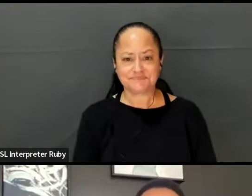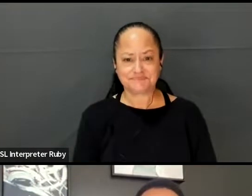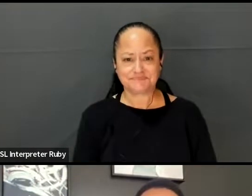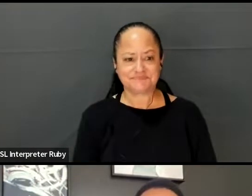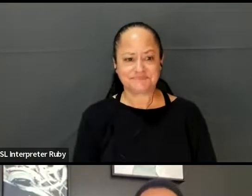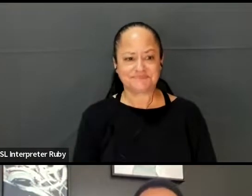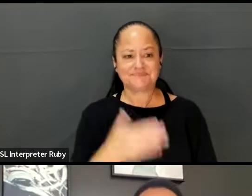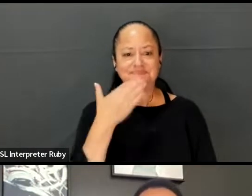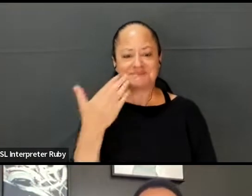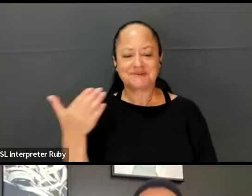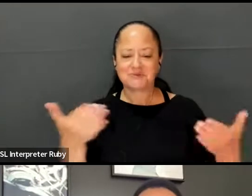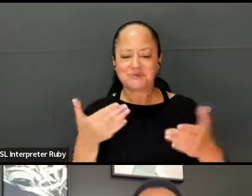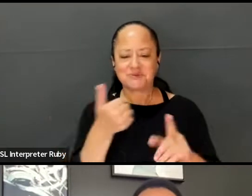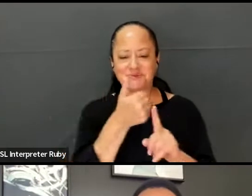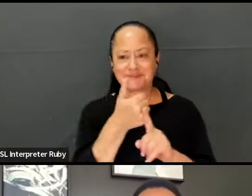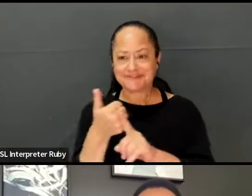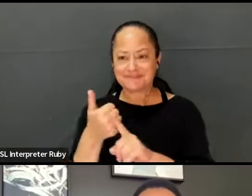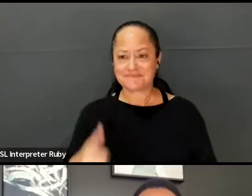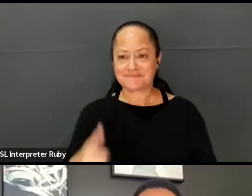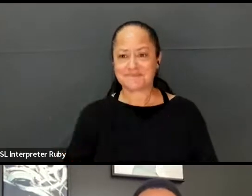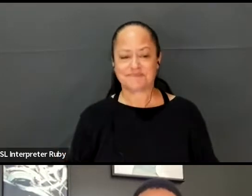Thanks for introducing yourselves.